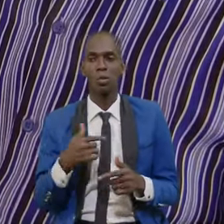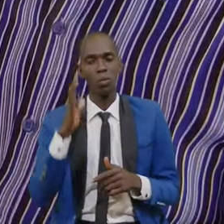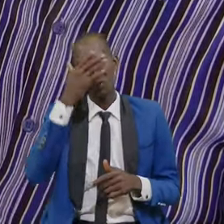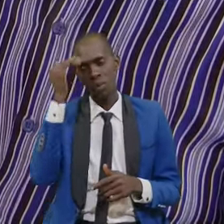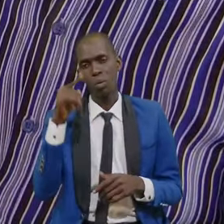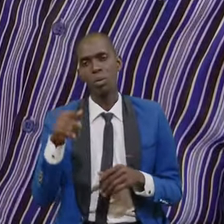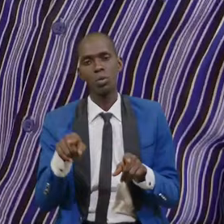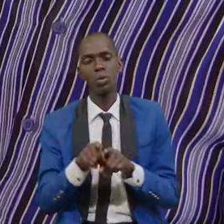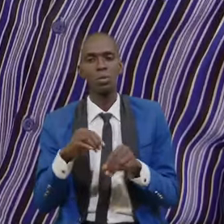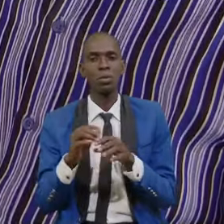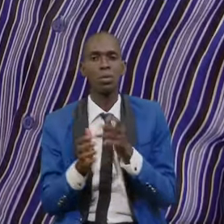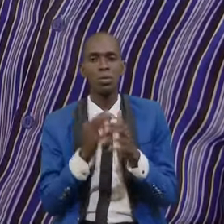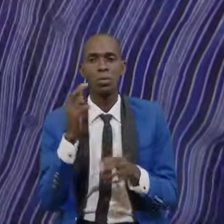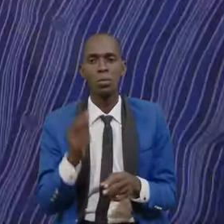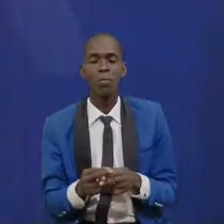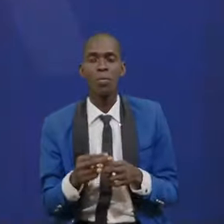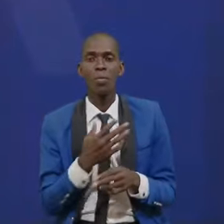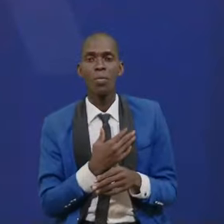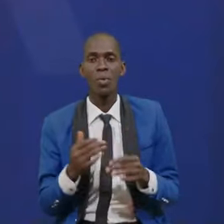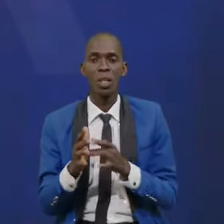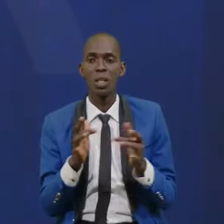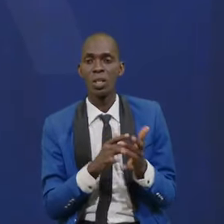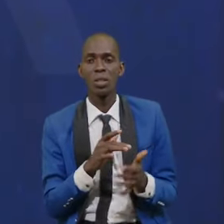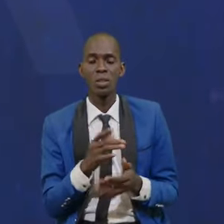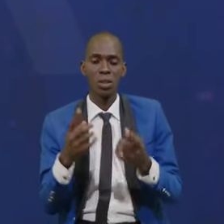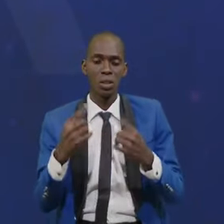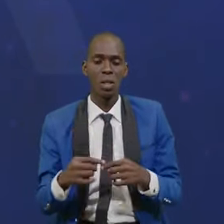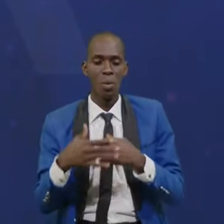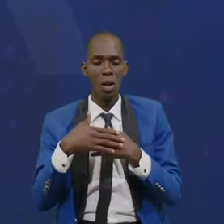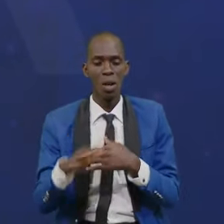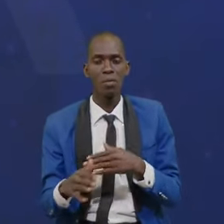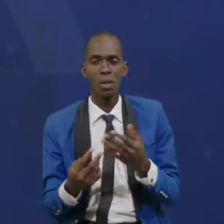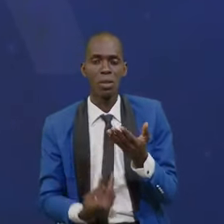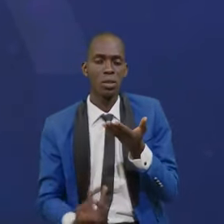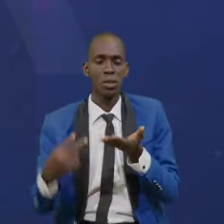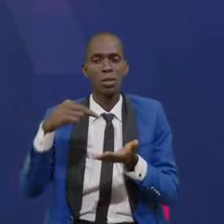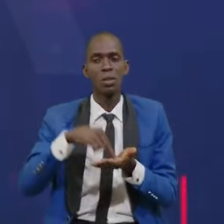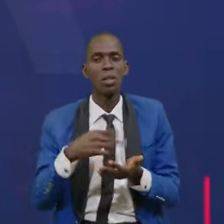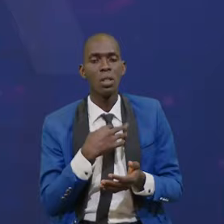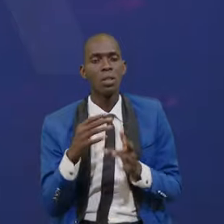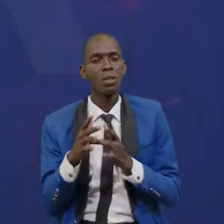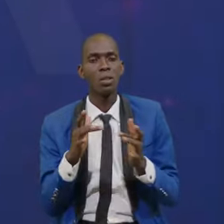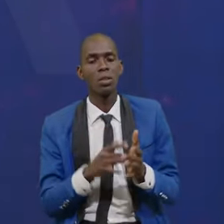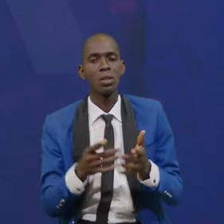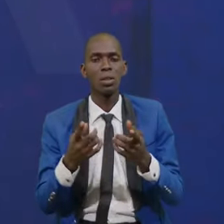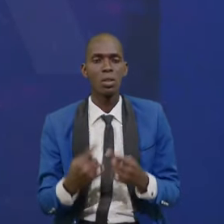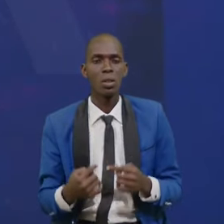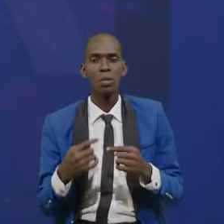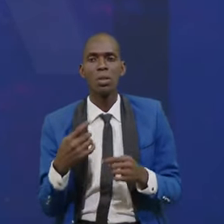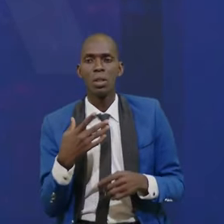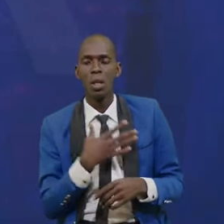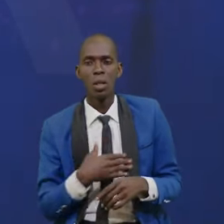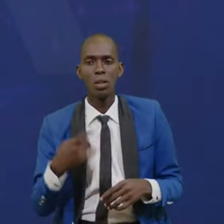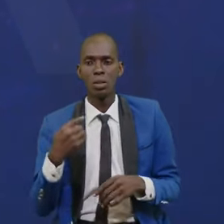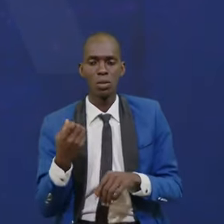And Jesus came after resurrection. And Jesus came, the stone